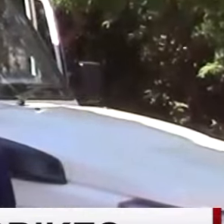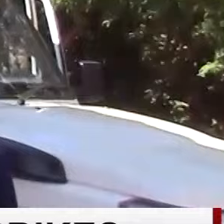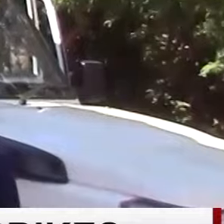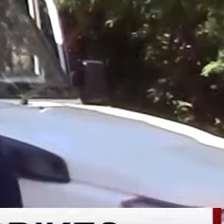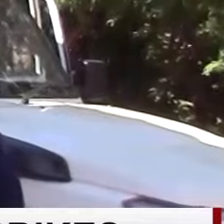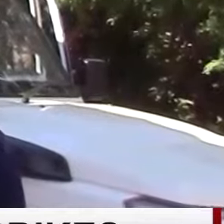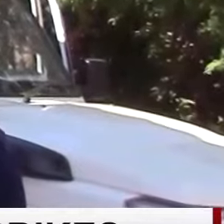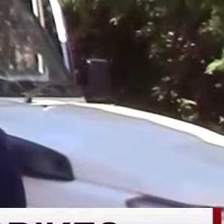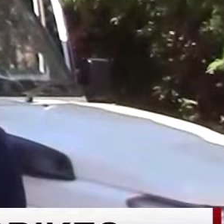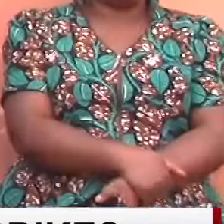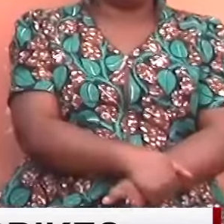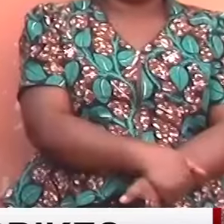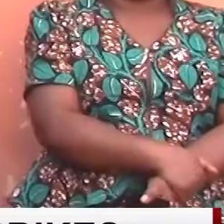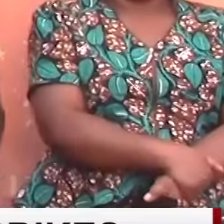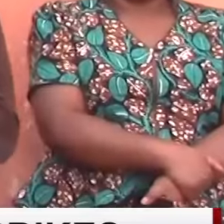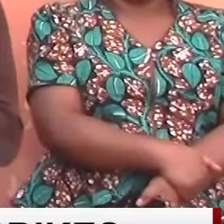these motorbikes